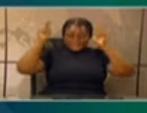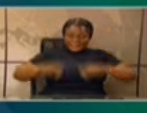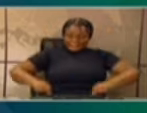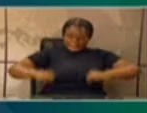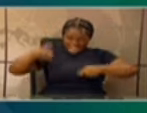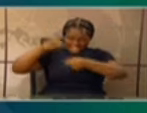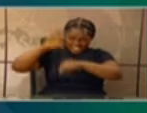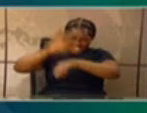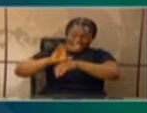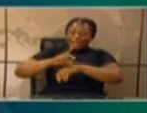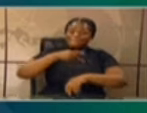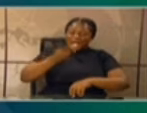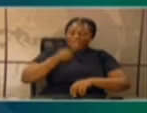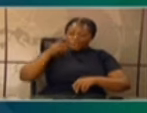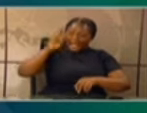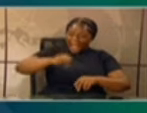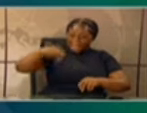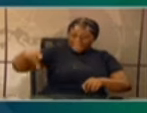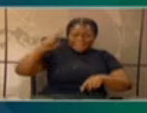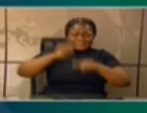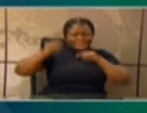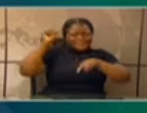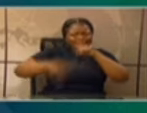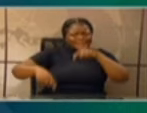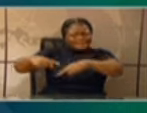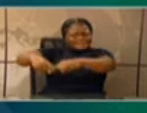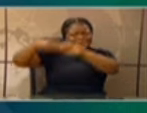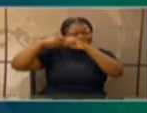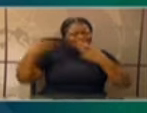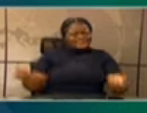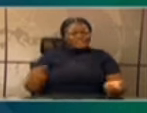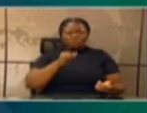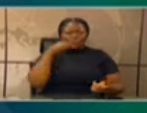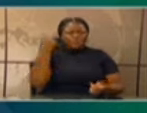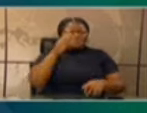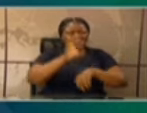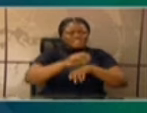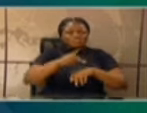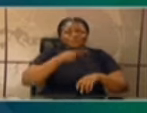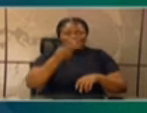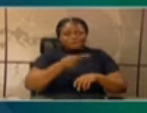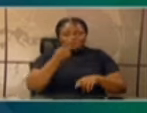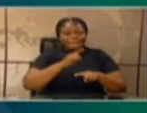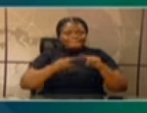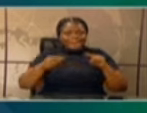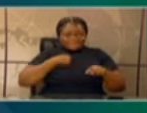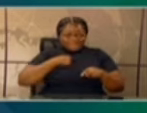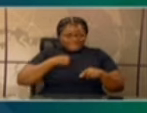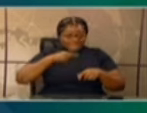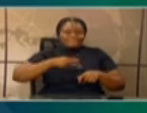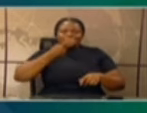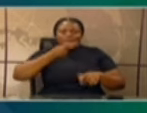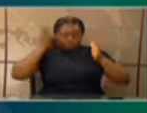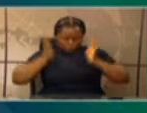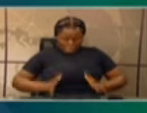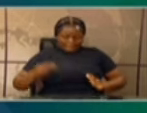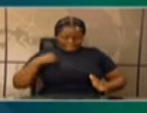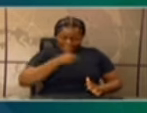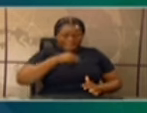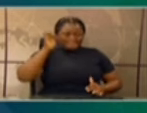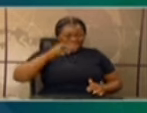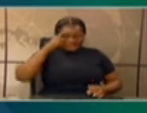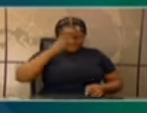asoro must go back to the drawing board, not only the church of Pentecost. I mention my church because I am a member